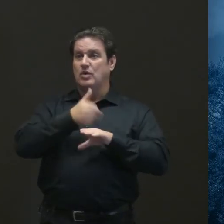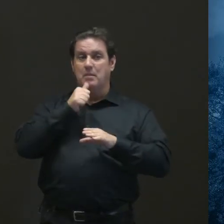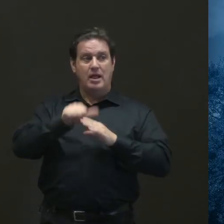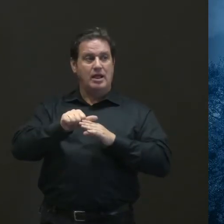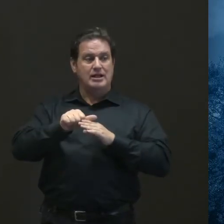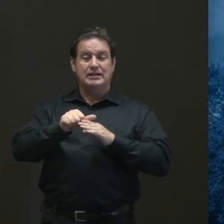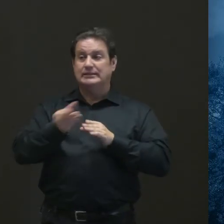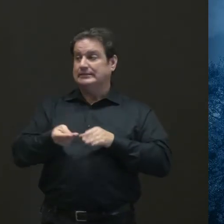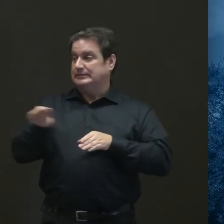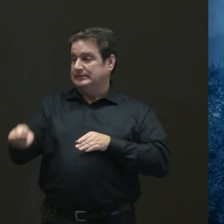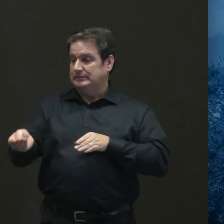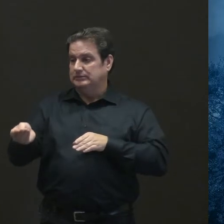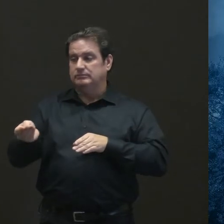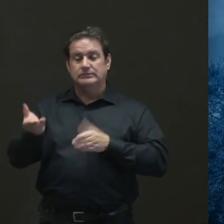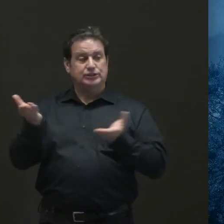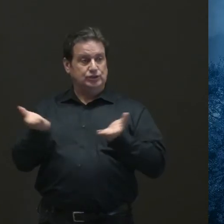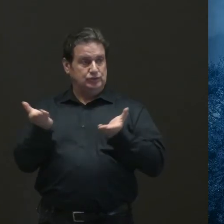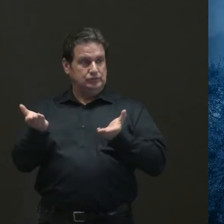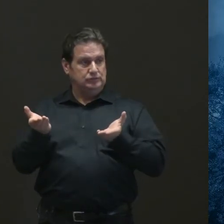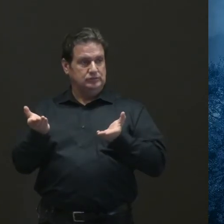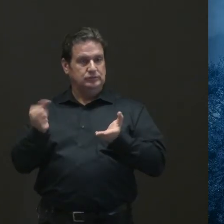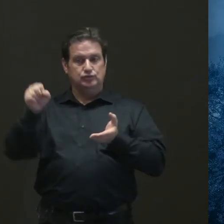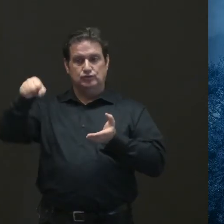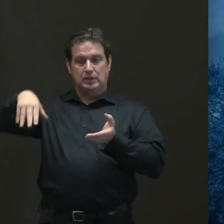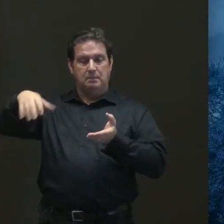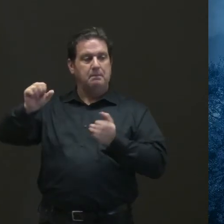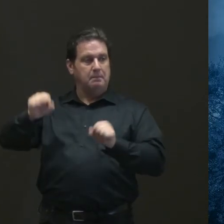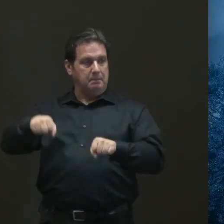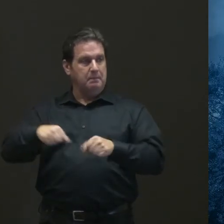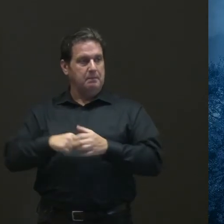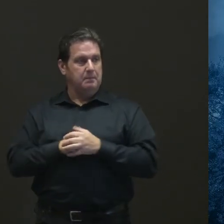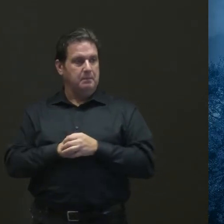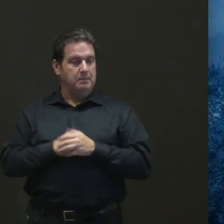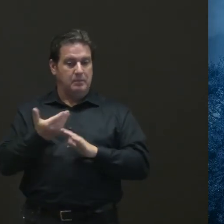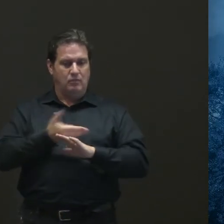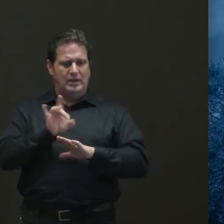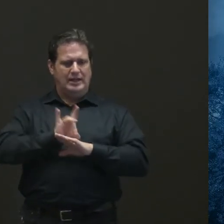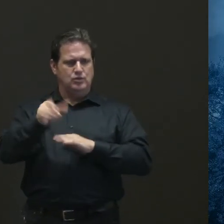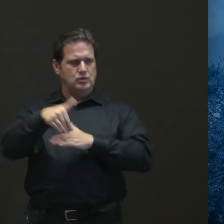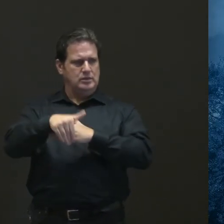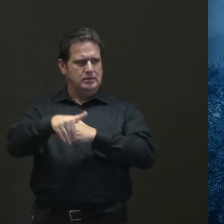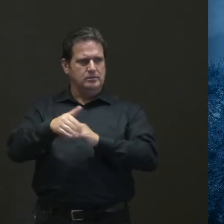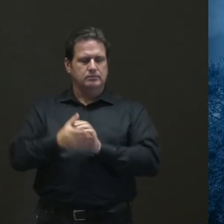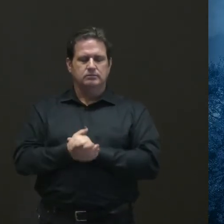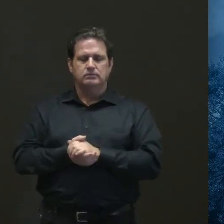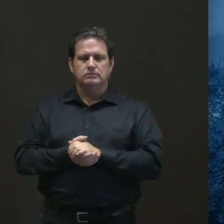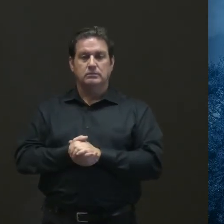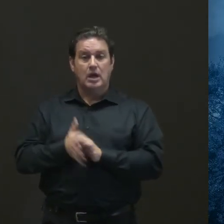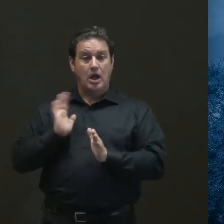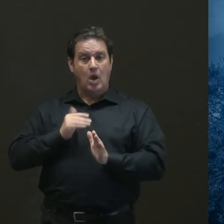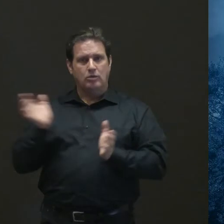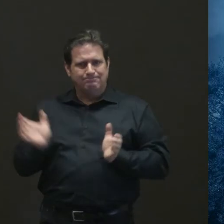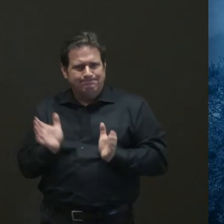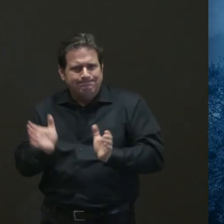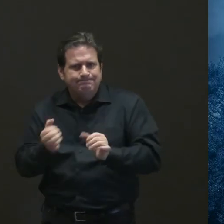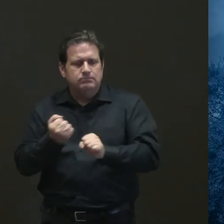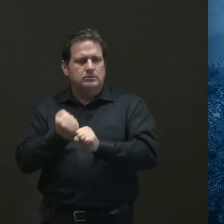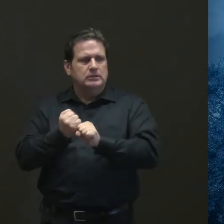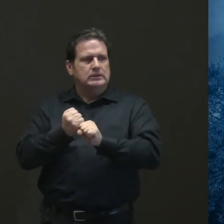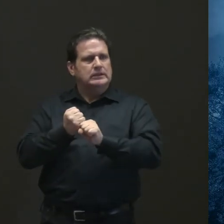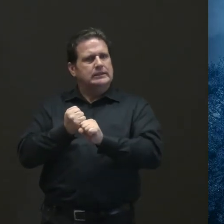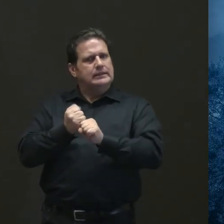could hand deliver it here to a drop box. And so our efforts have gone primarily